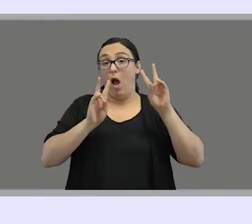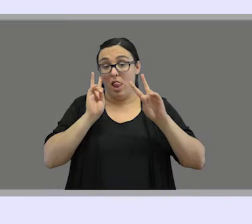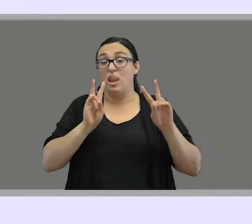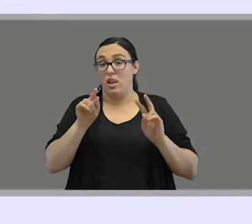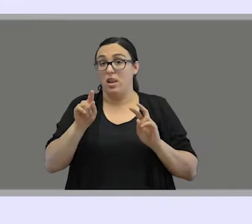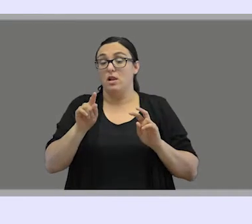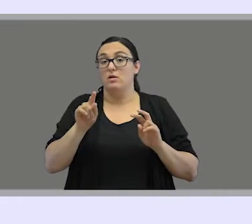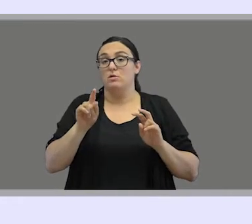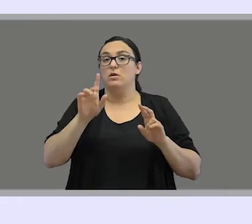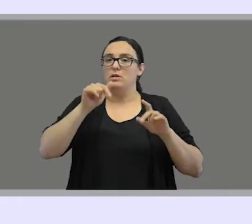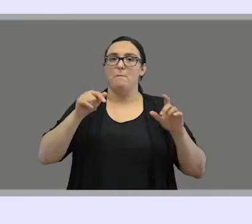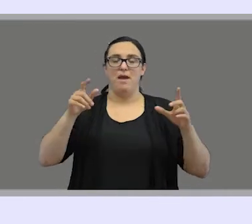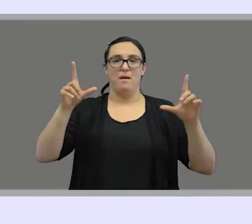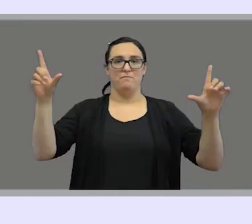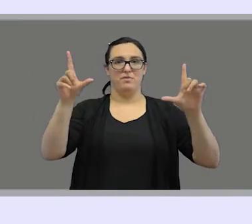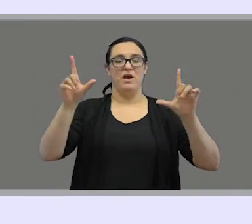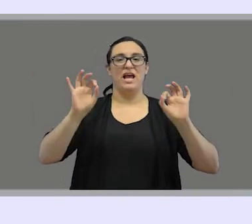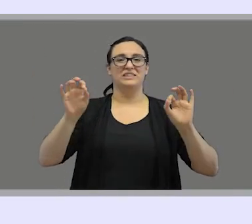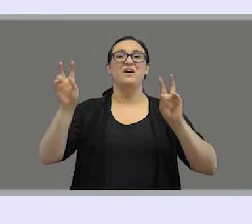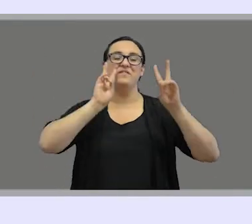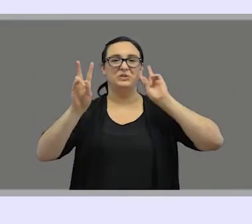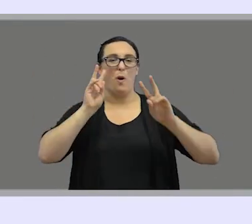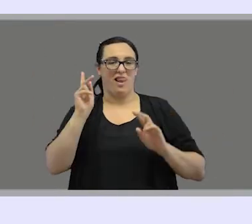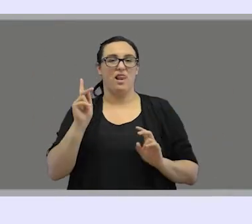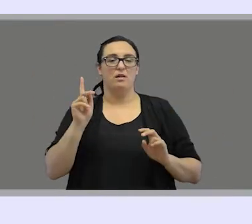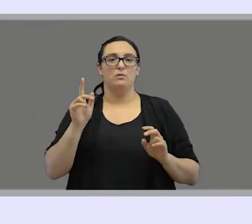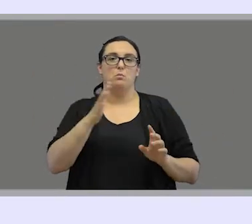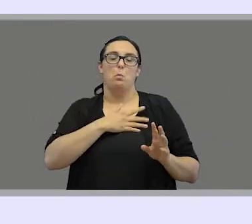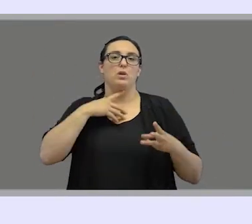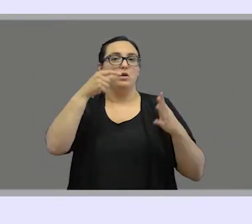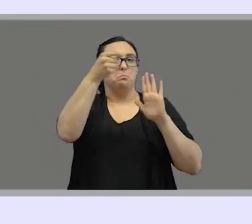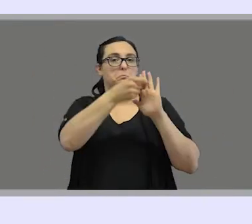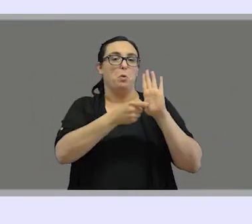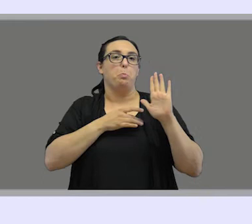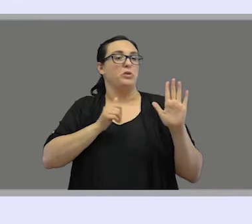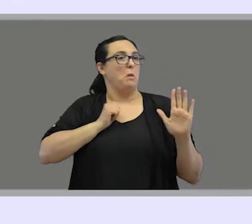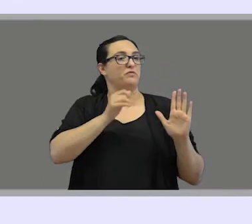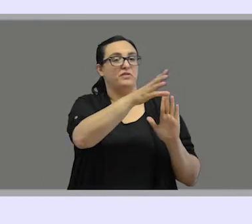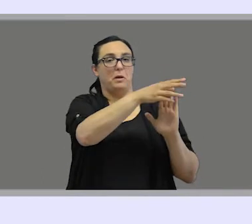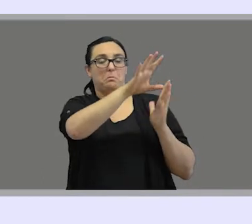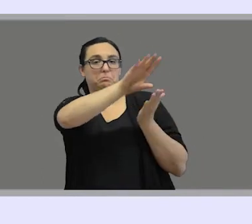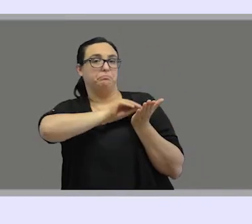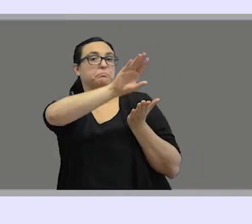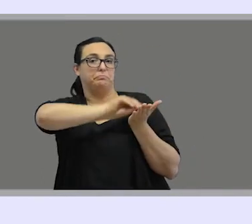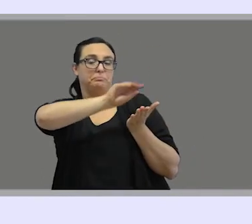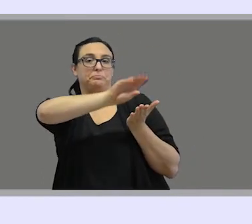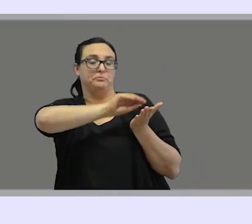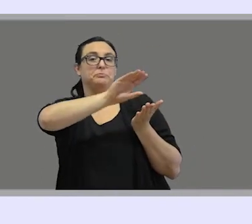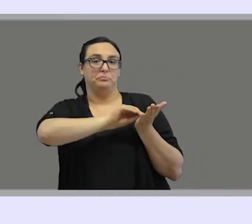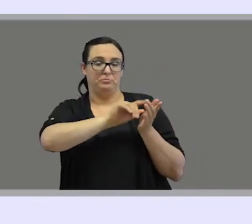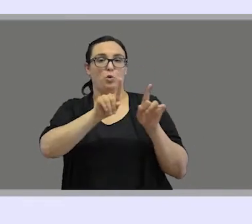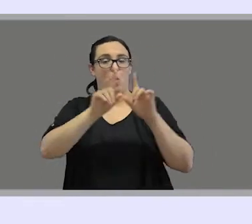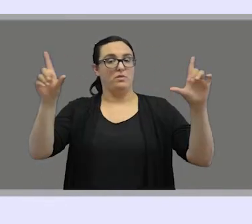languages and they are used in visual media, similar guidelines and best practices can be used